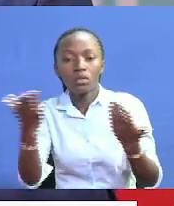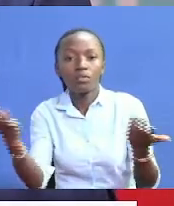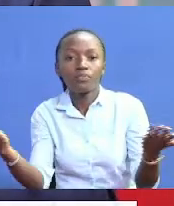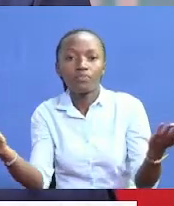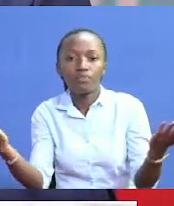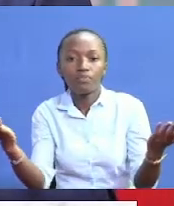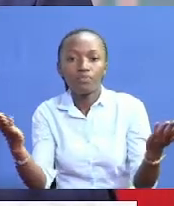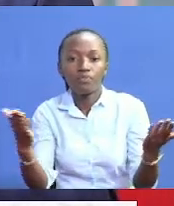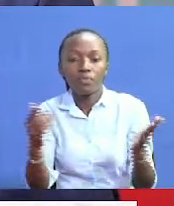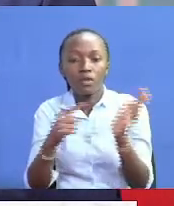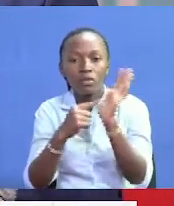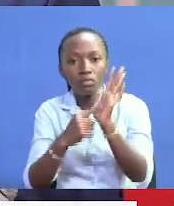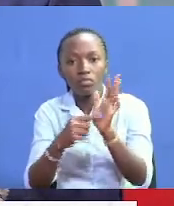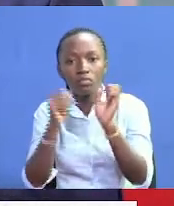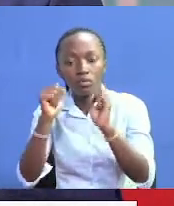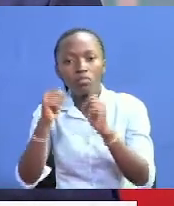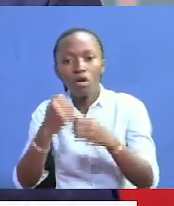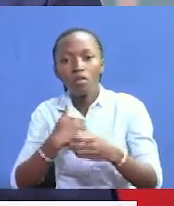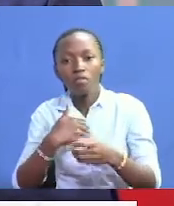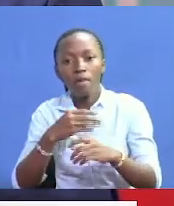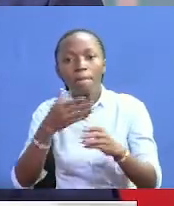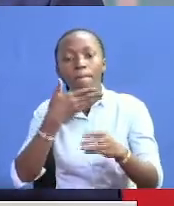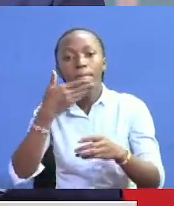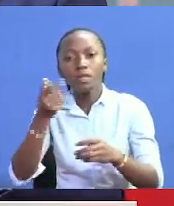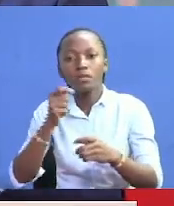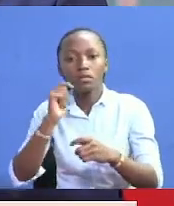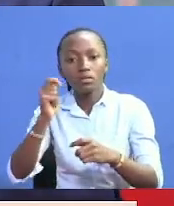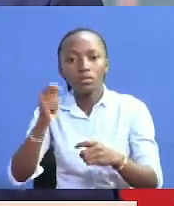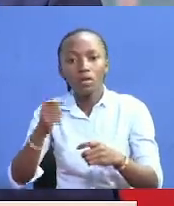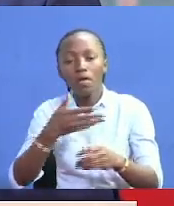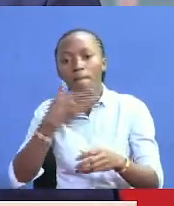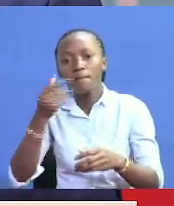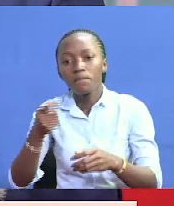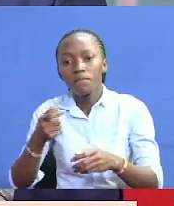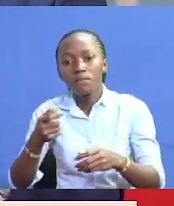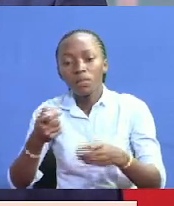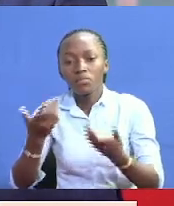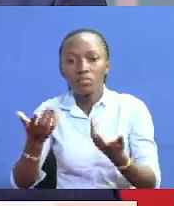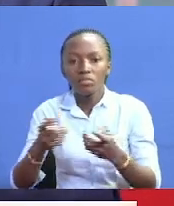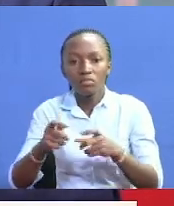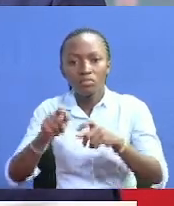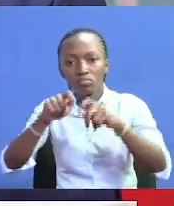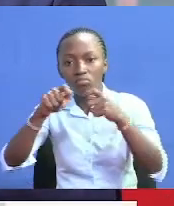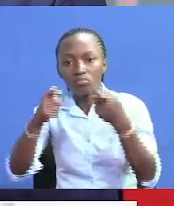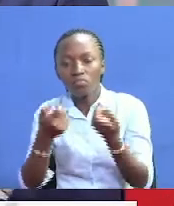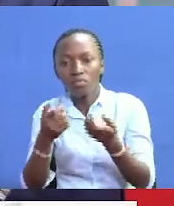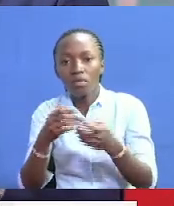for example, you might have the best talent, you might have the best journalists, best